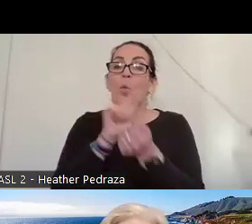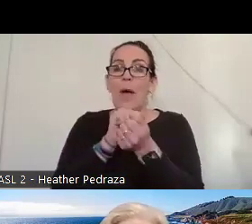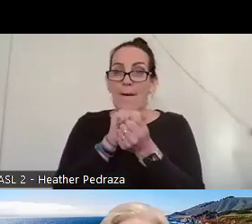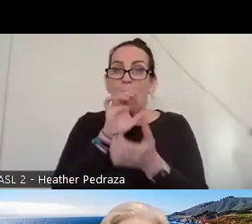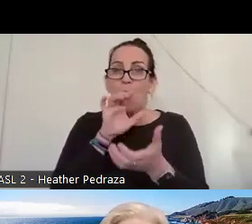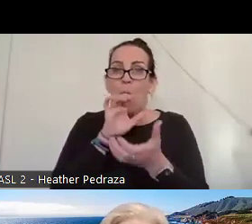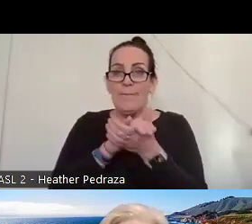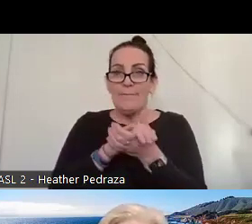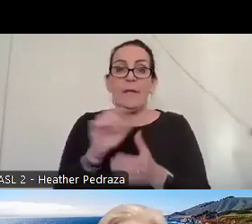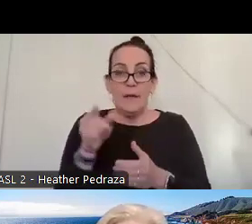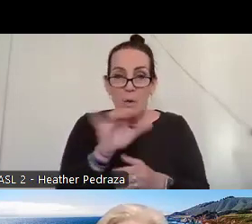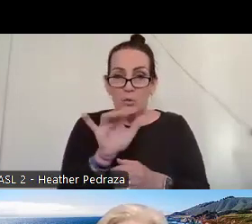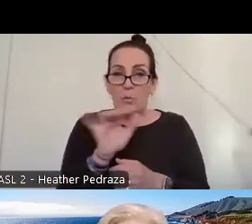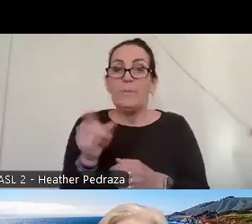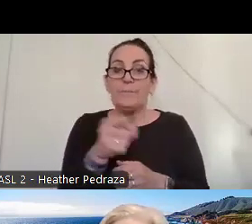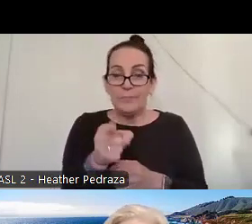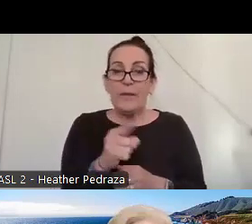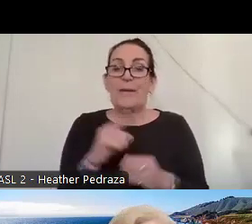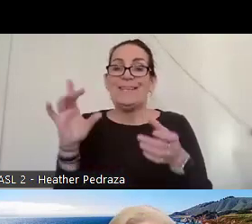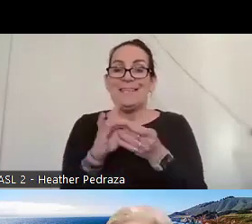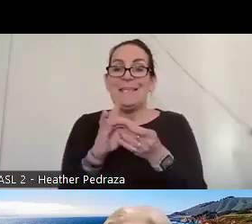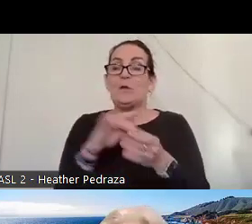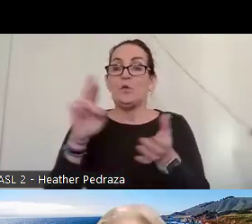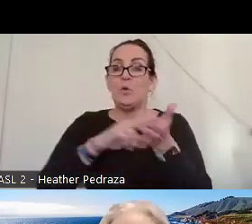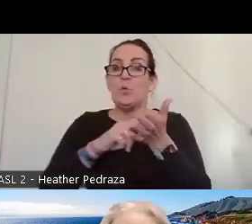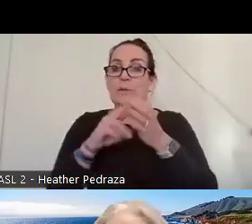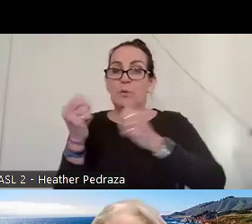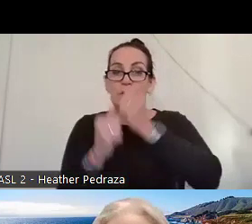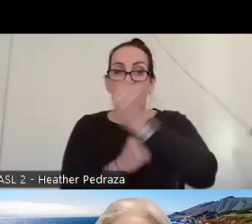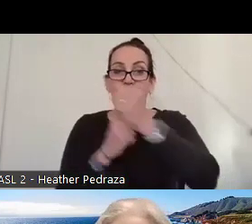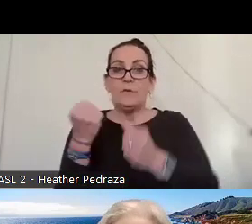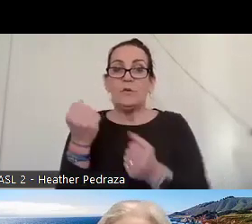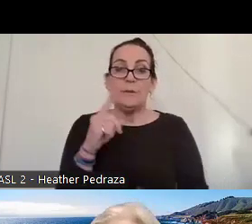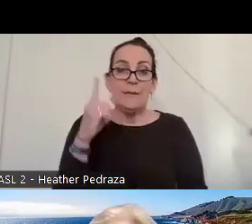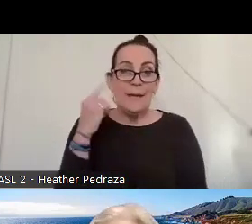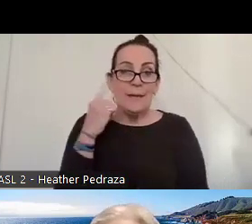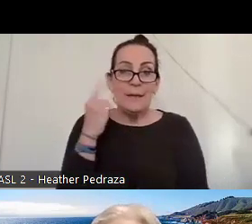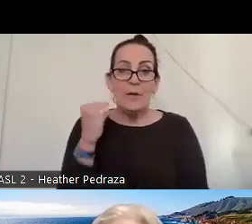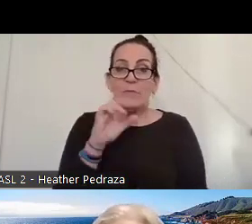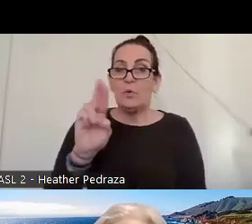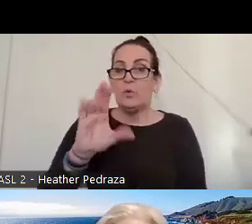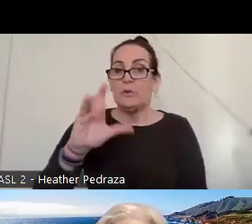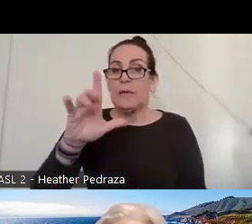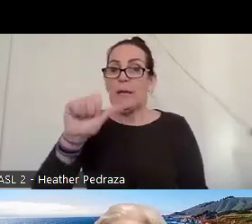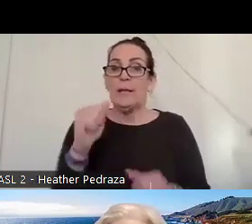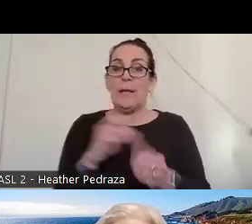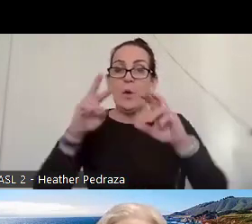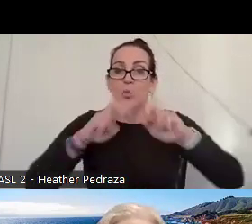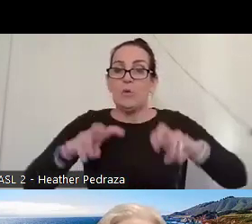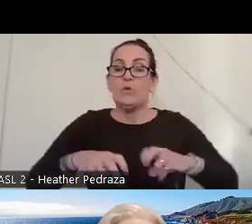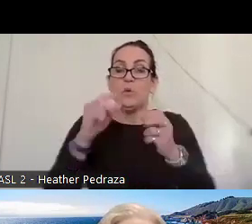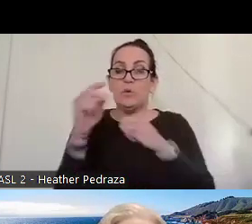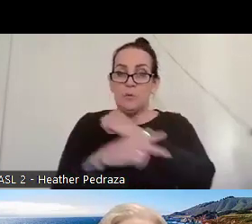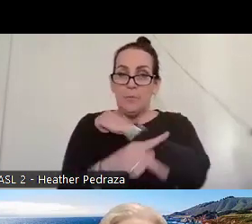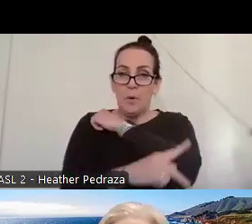to UCLA Research Park. So no who's to say at this point if it's going to get enough signatures to make it onto the ballot,